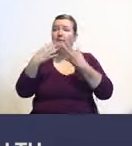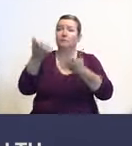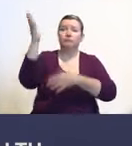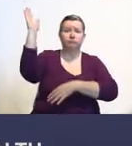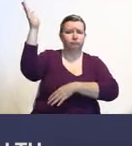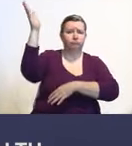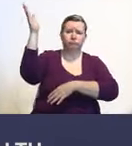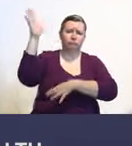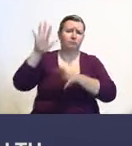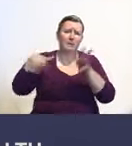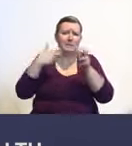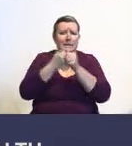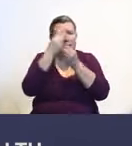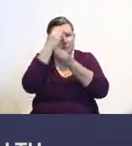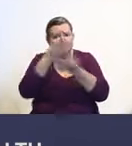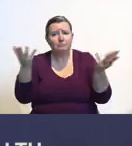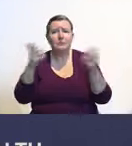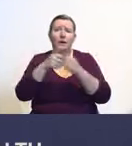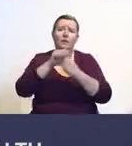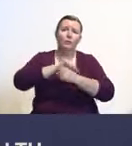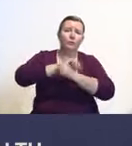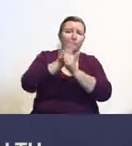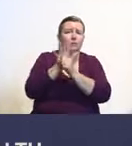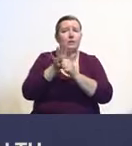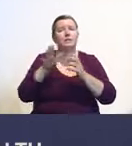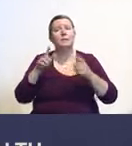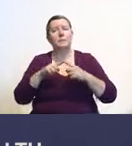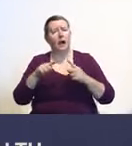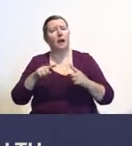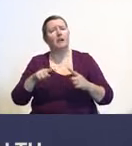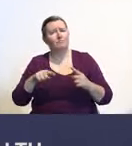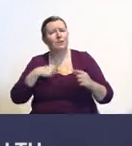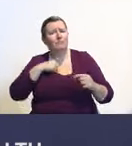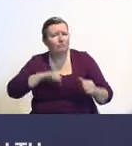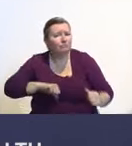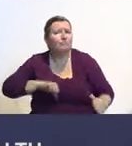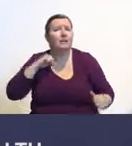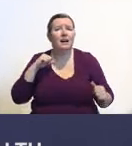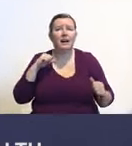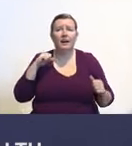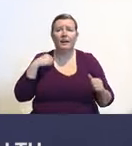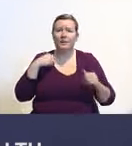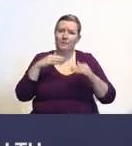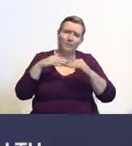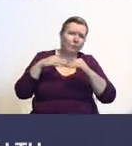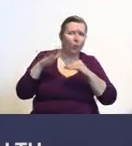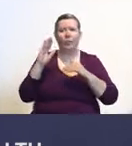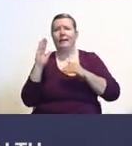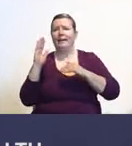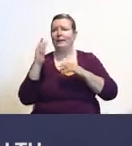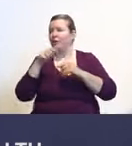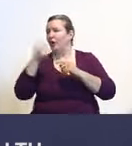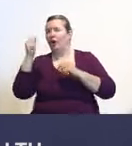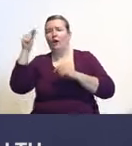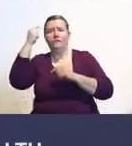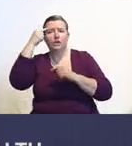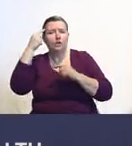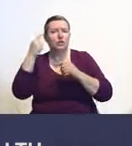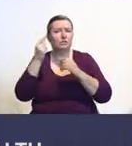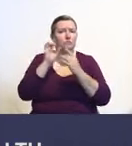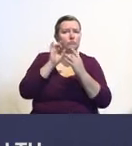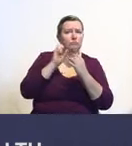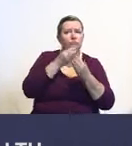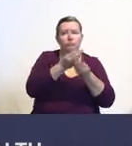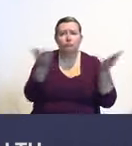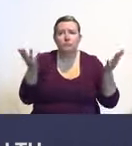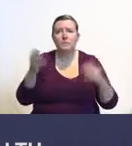progress against the virus, but I am proud to have held more than any other. With the Omicron tsunami continuing